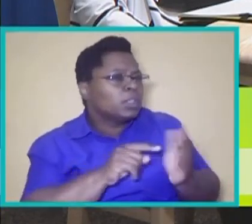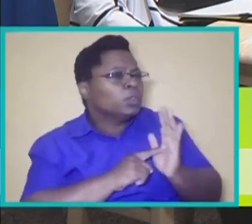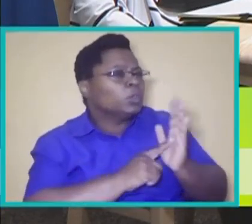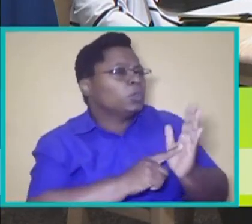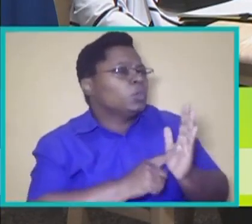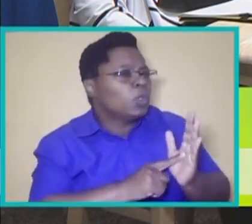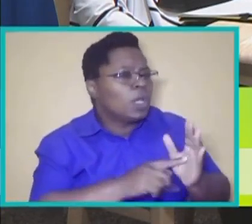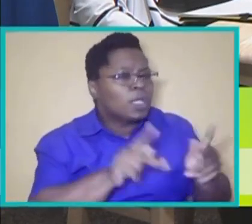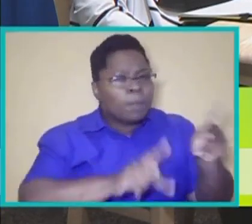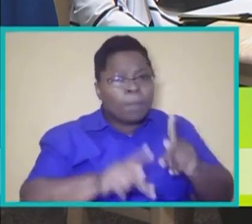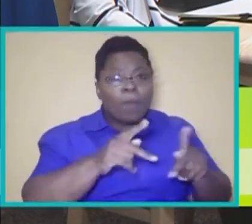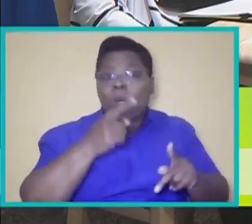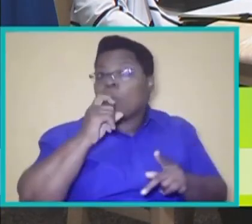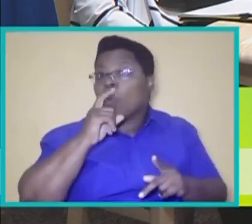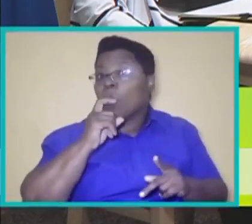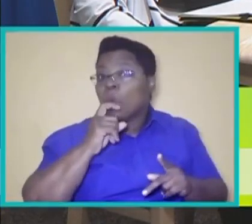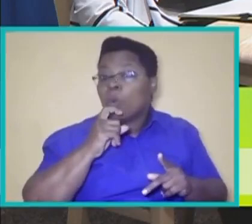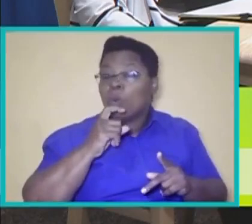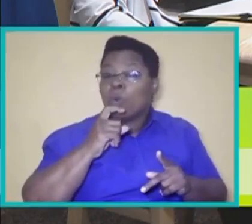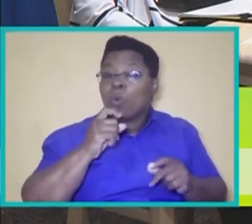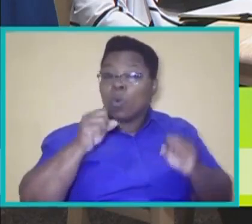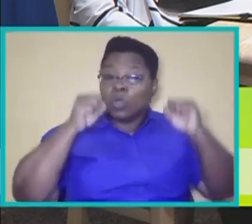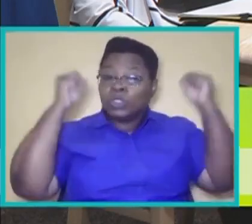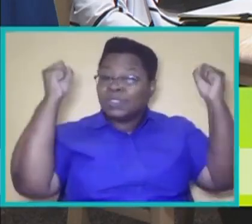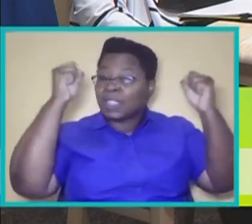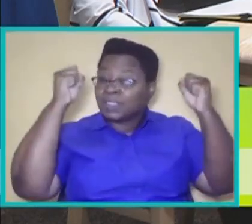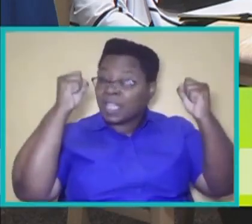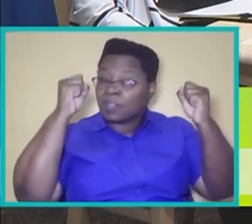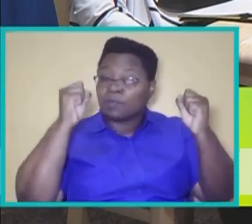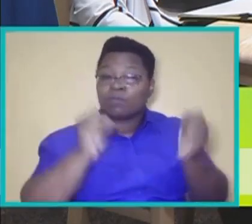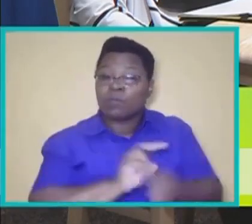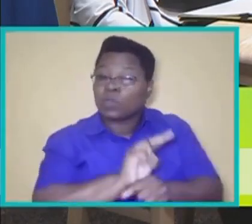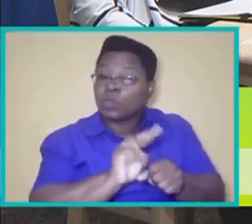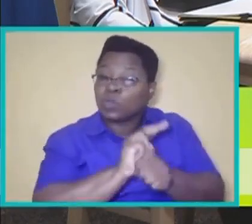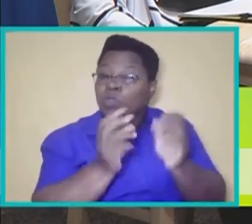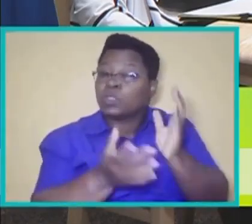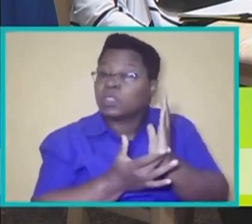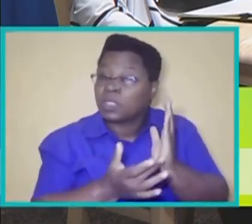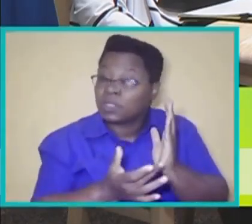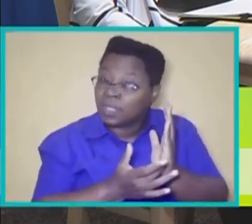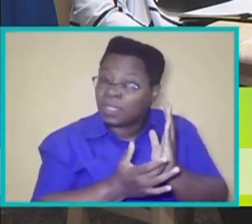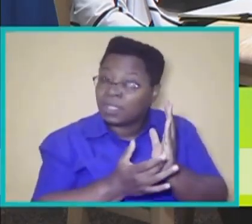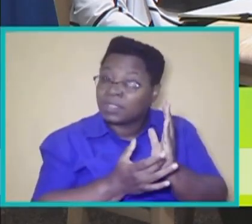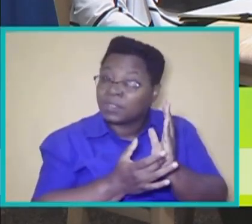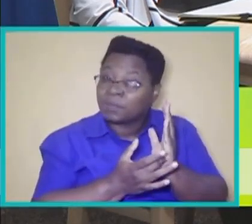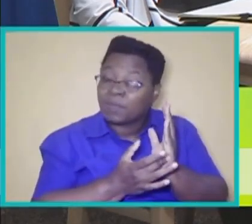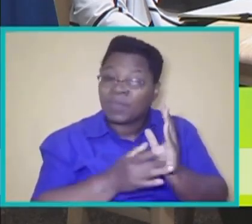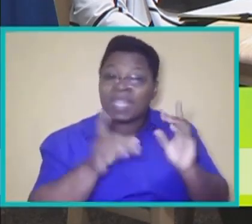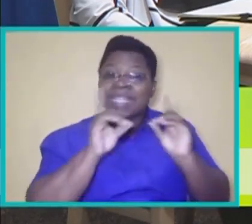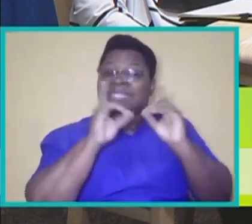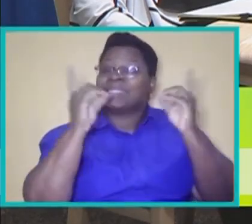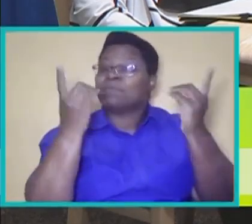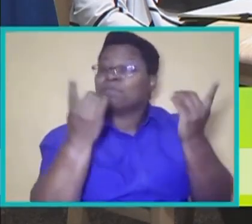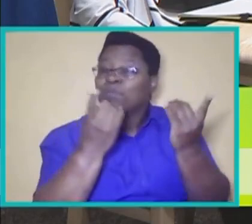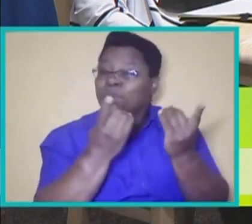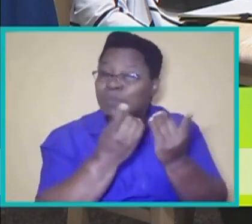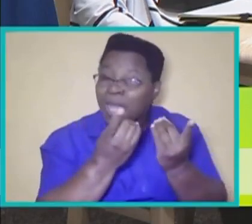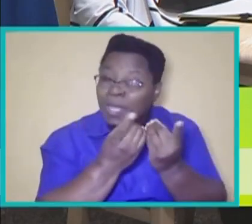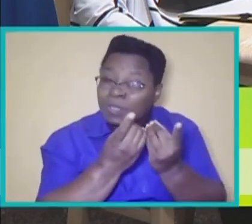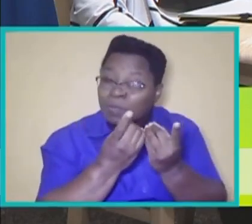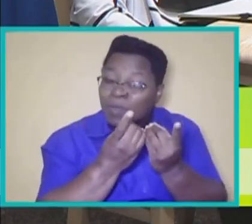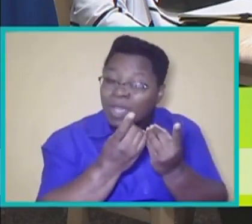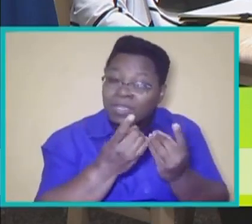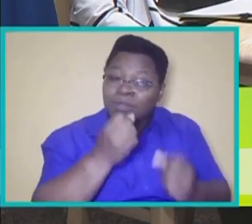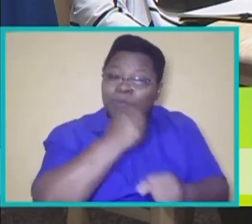of learners. In other words, departments and teachers work within the school collaboratively